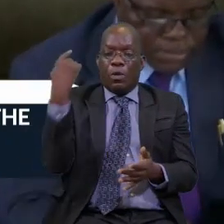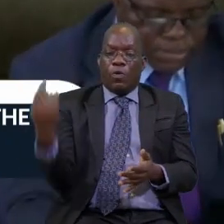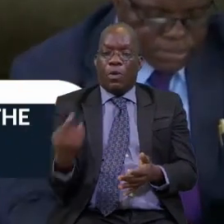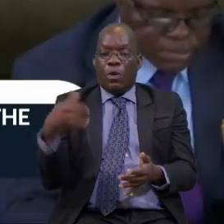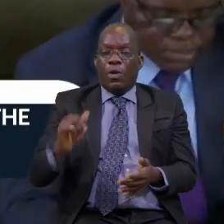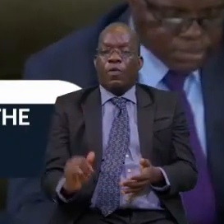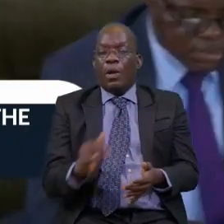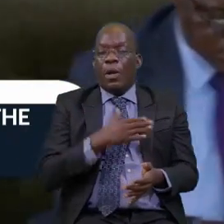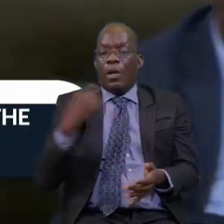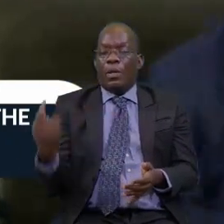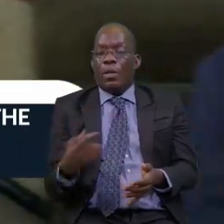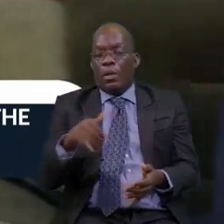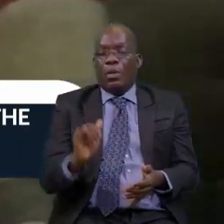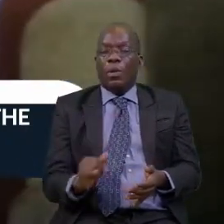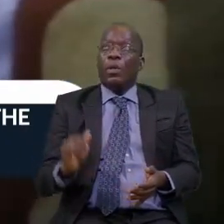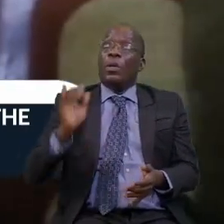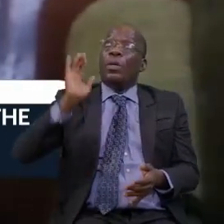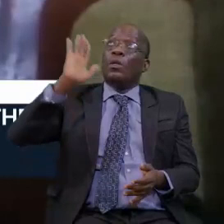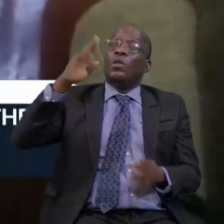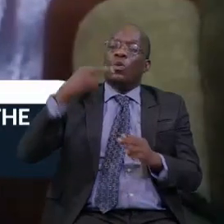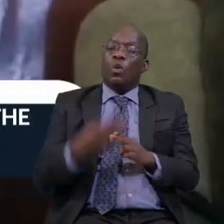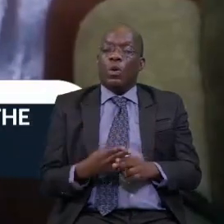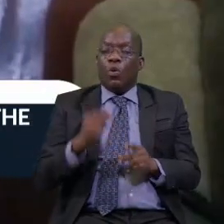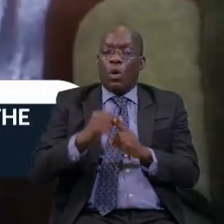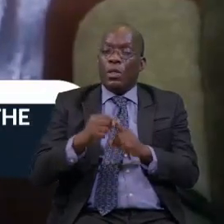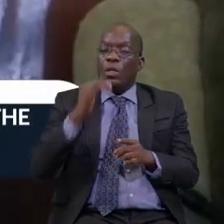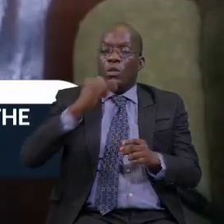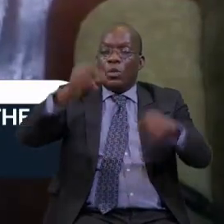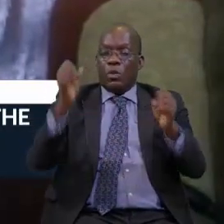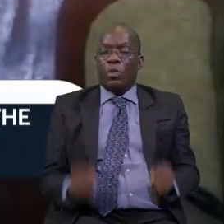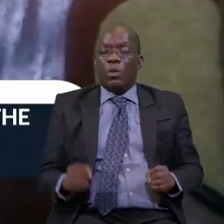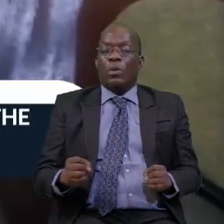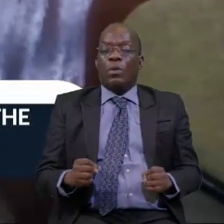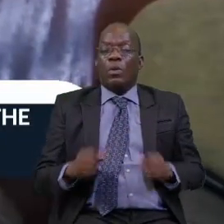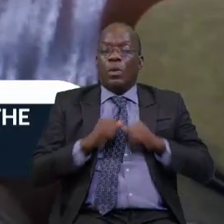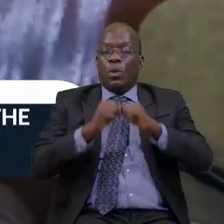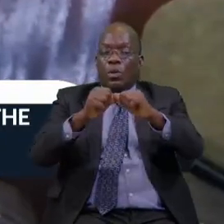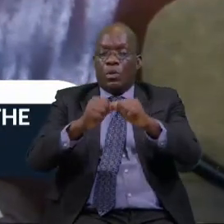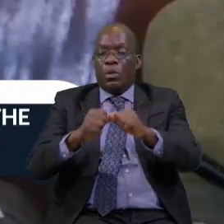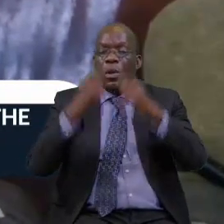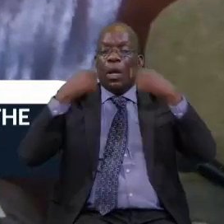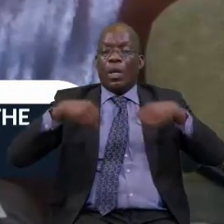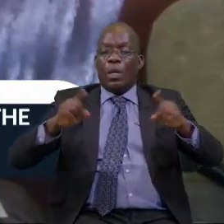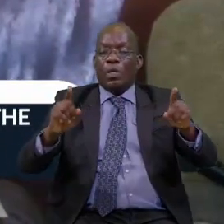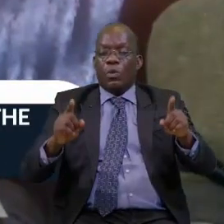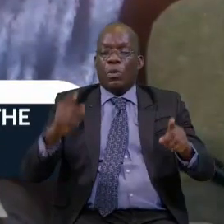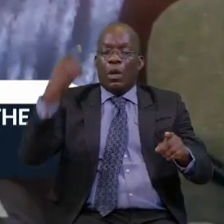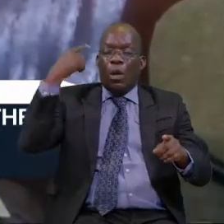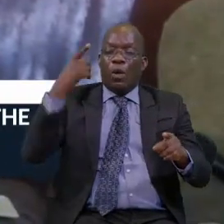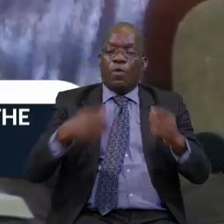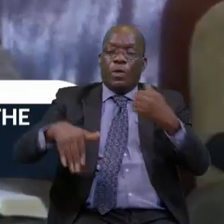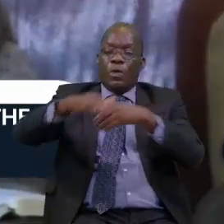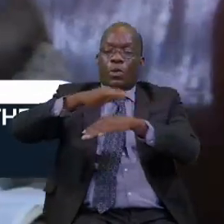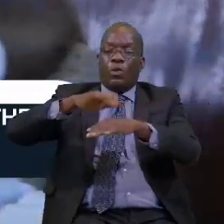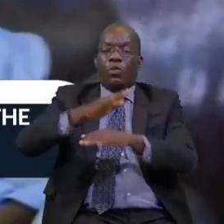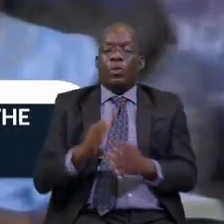his word is firm. Relentless pronouncement of the supreme leader.